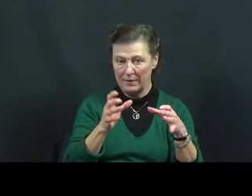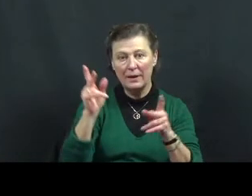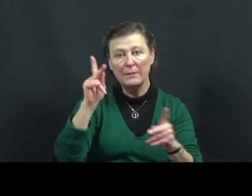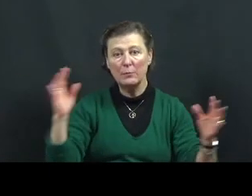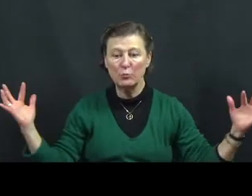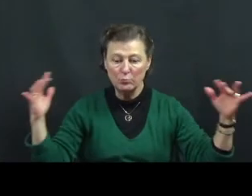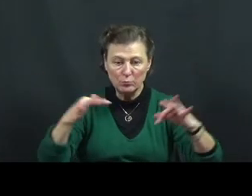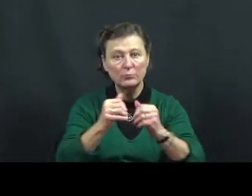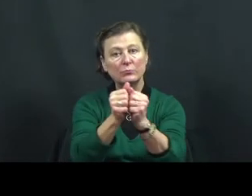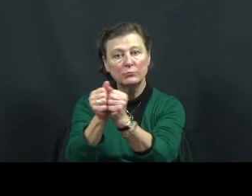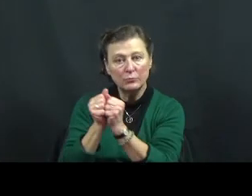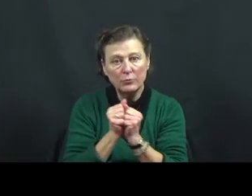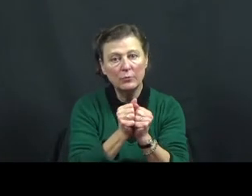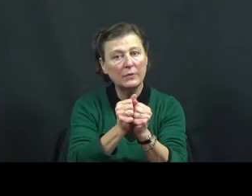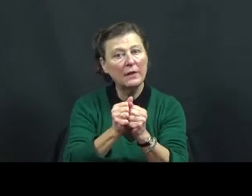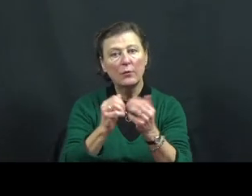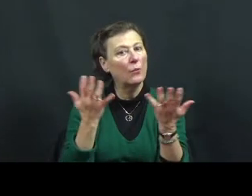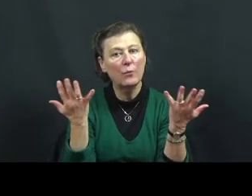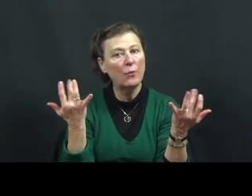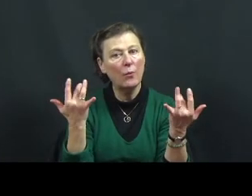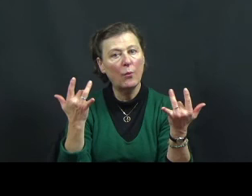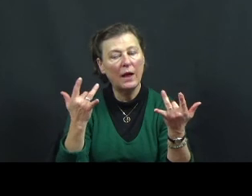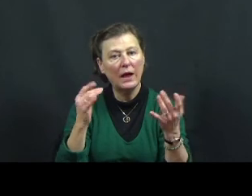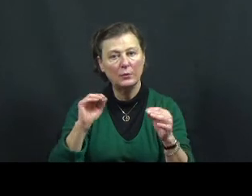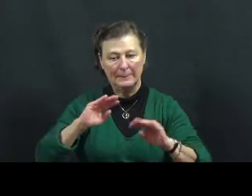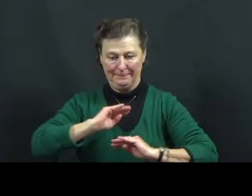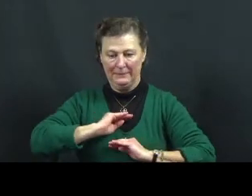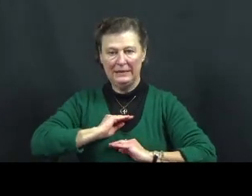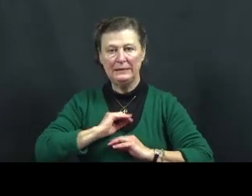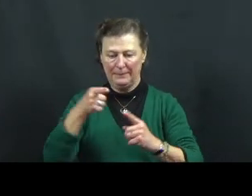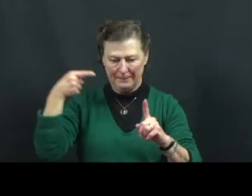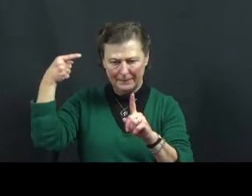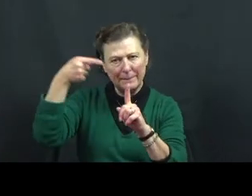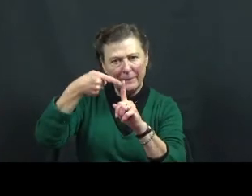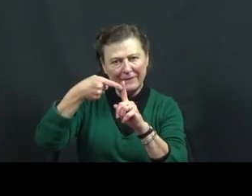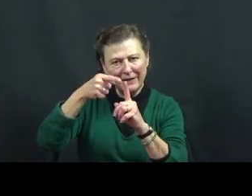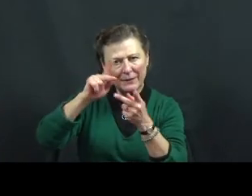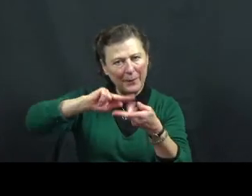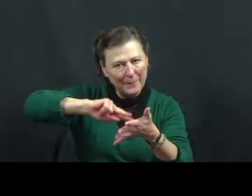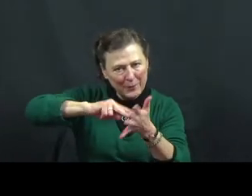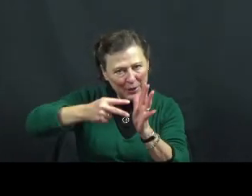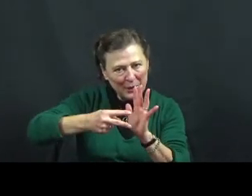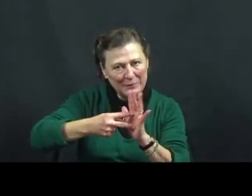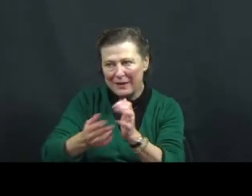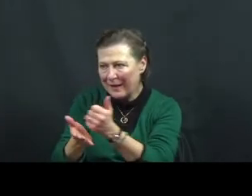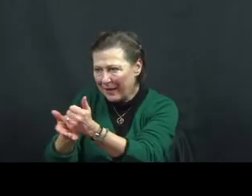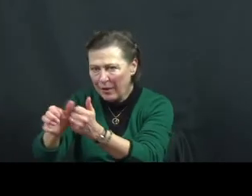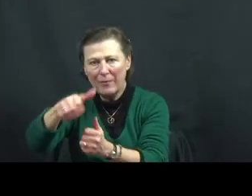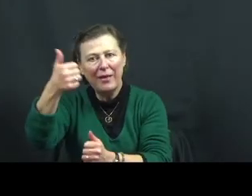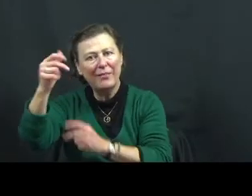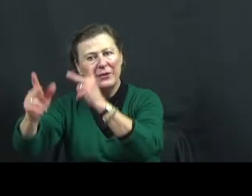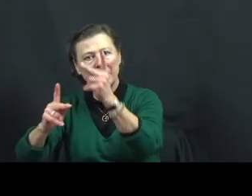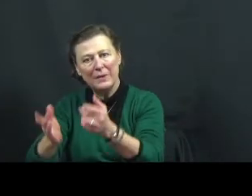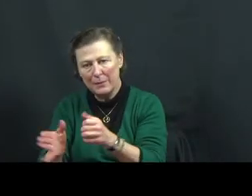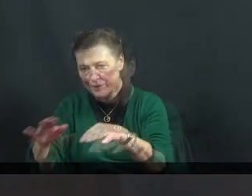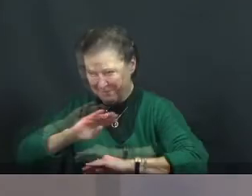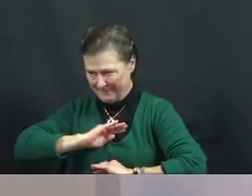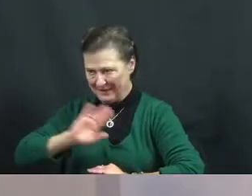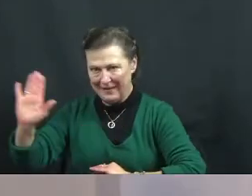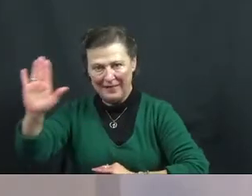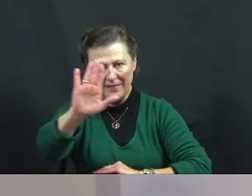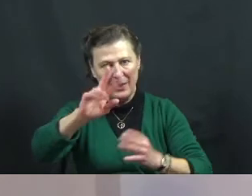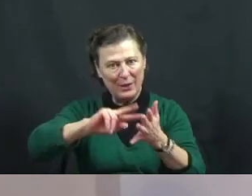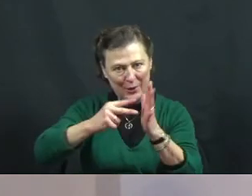in order to fulfill a specific purpose, to help others fulfill their purpose, and to